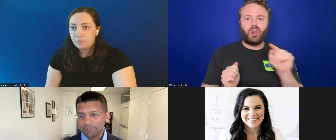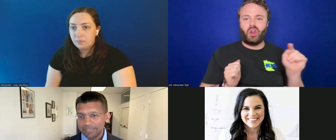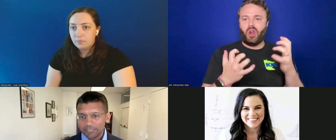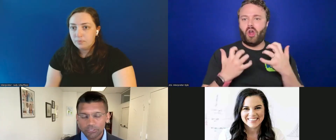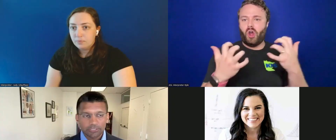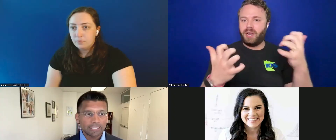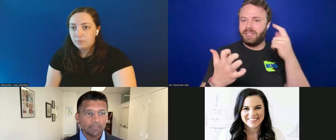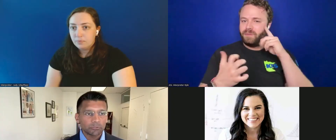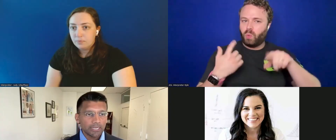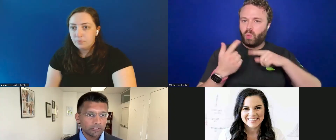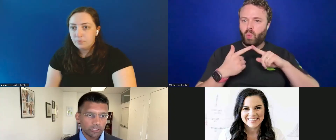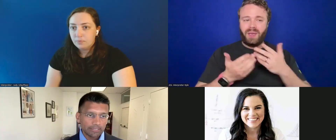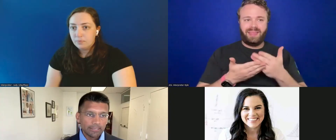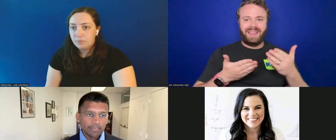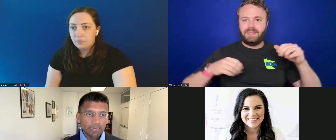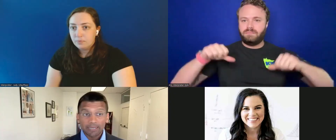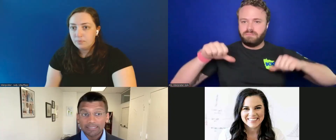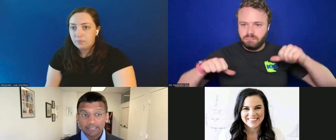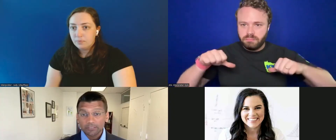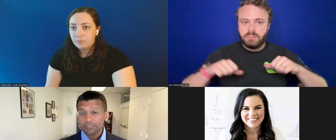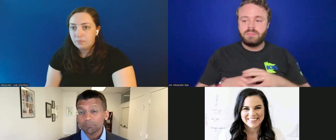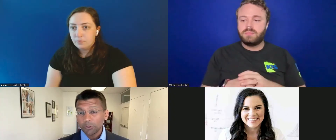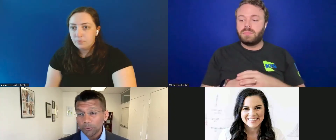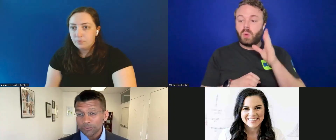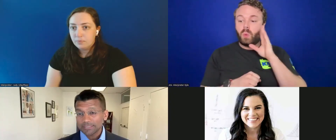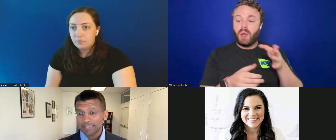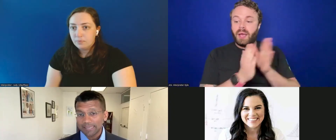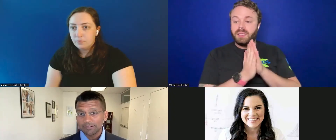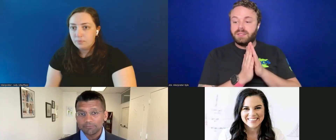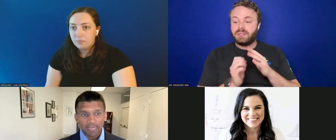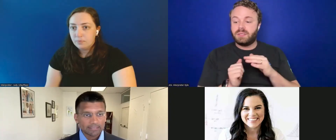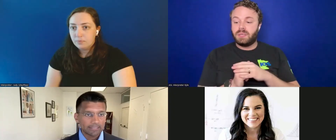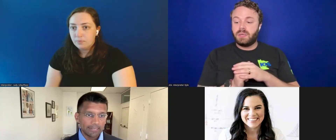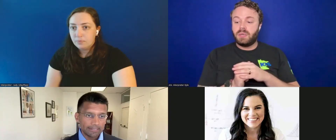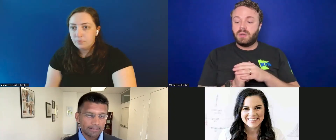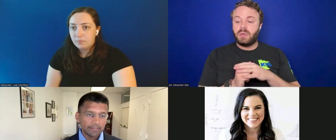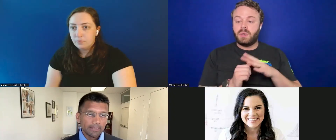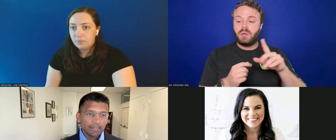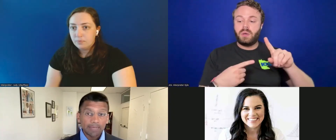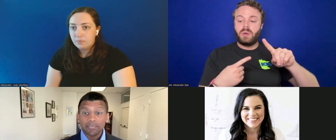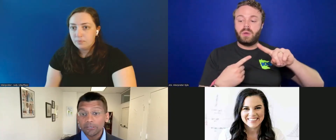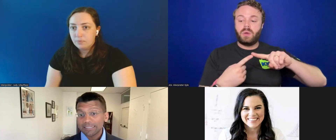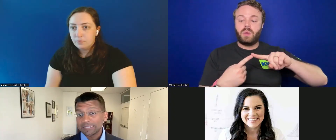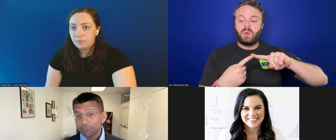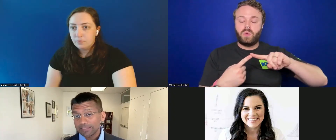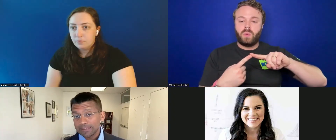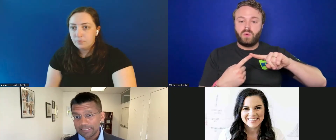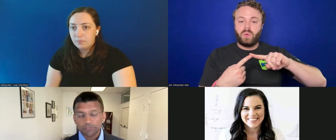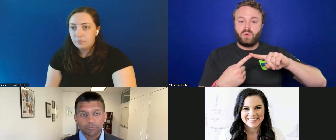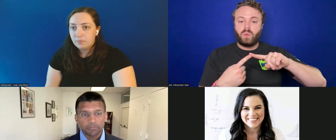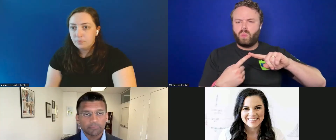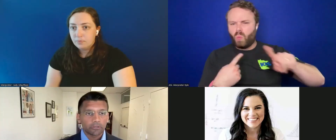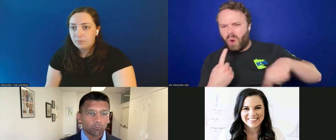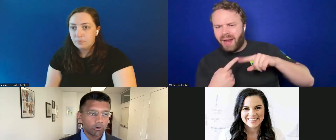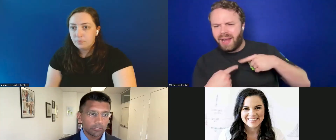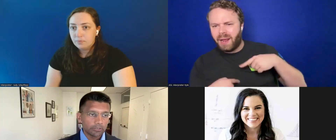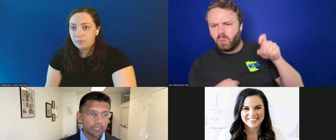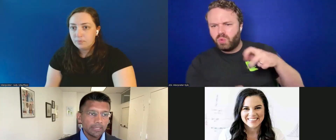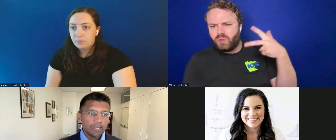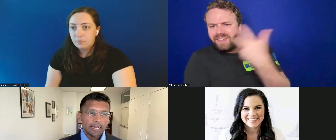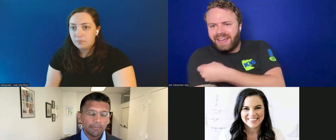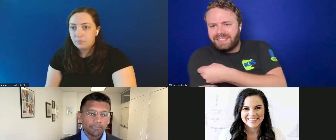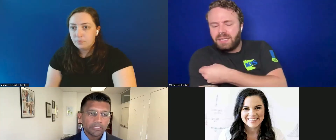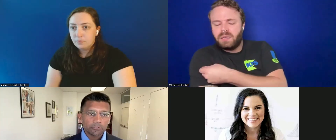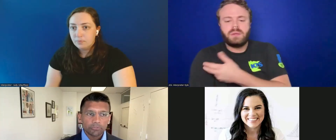these recommendations keep changing? Am I still supposed to get vaccinated? I'm hearing different things from different